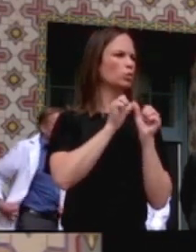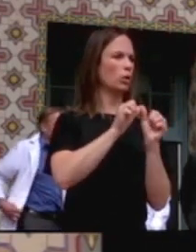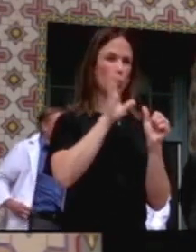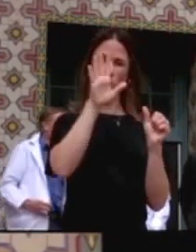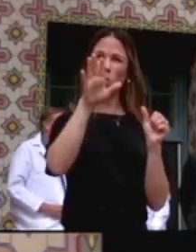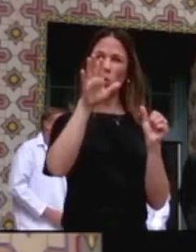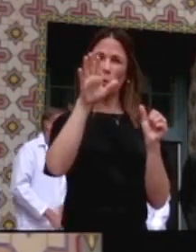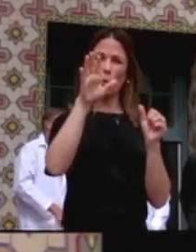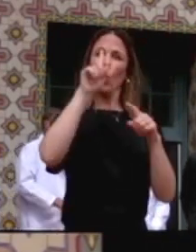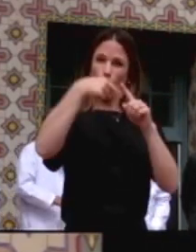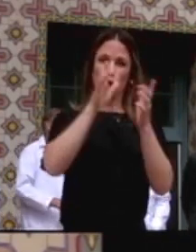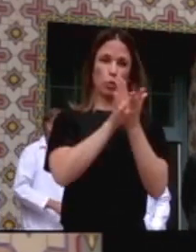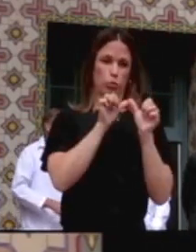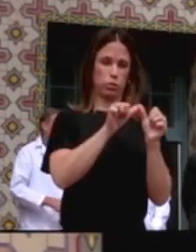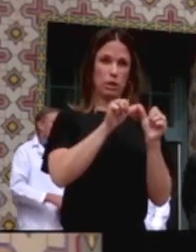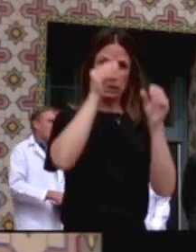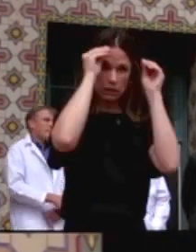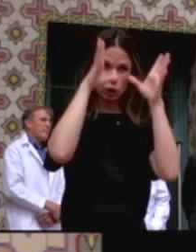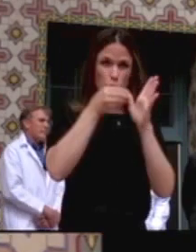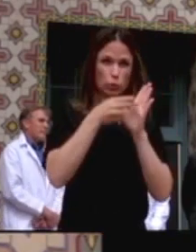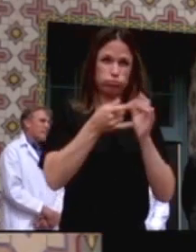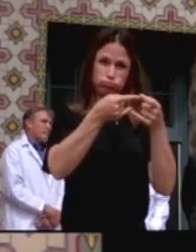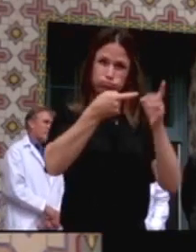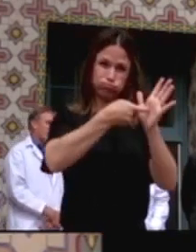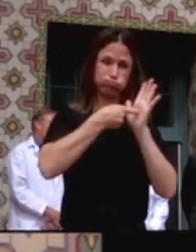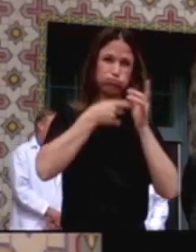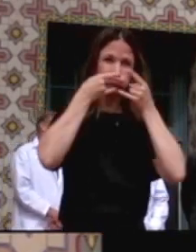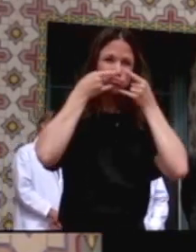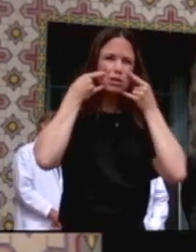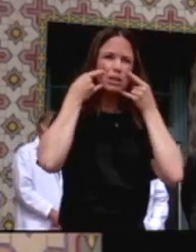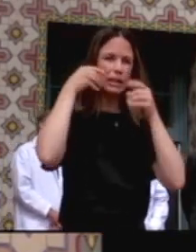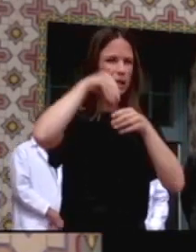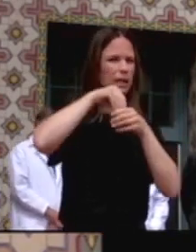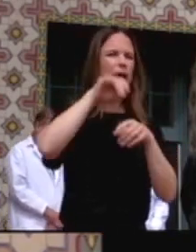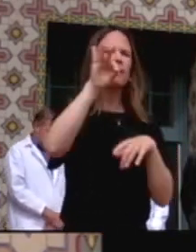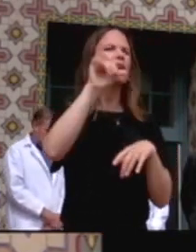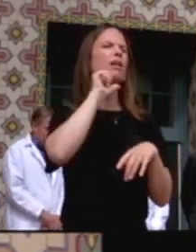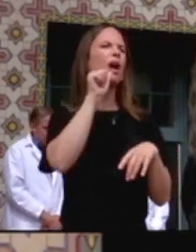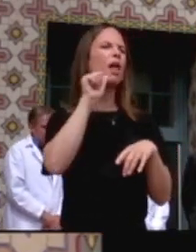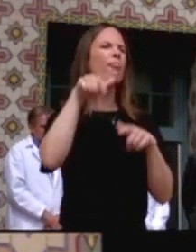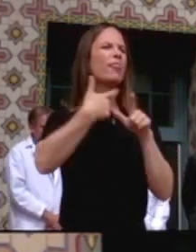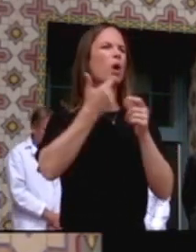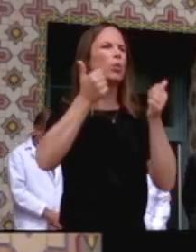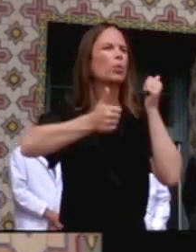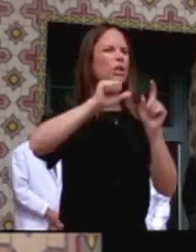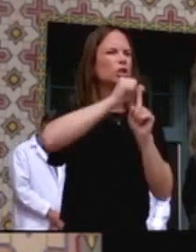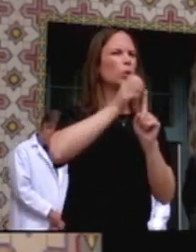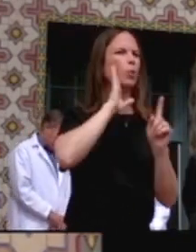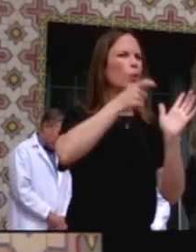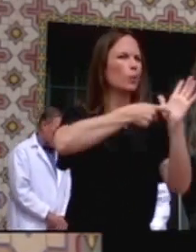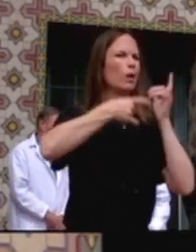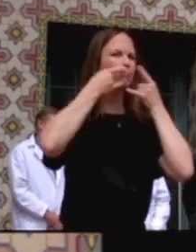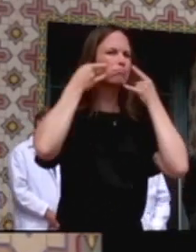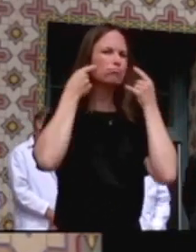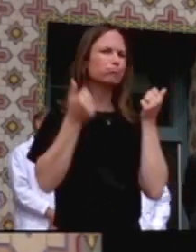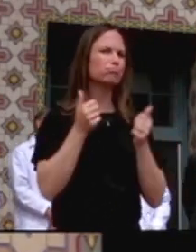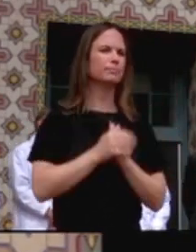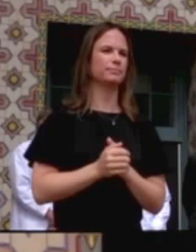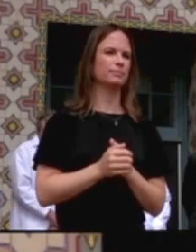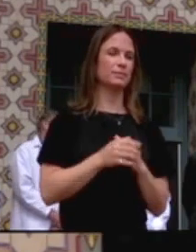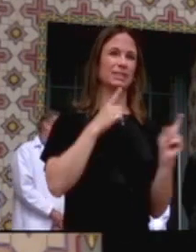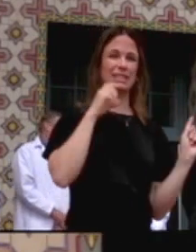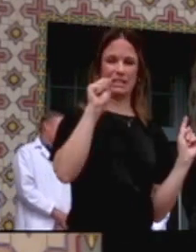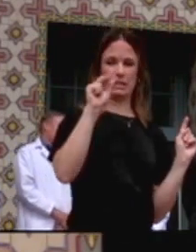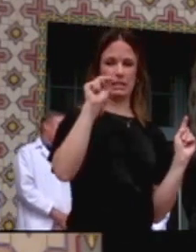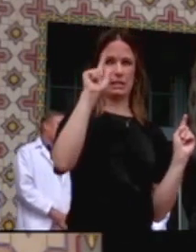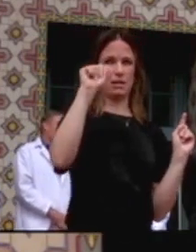wear masks inside the classroom? If not, what situations will masks be required? In Santa